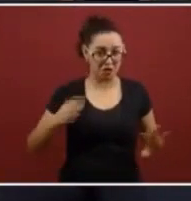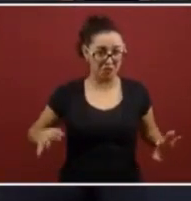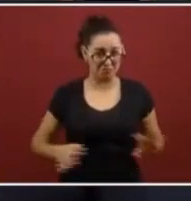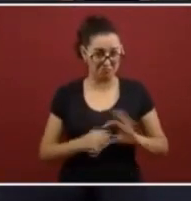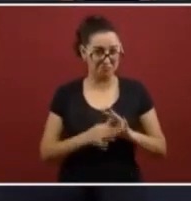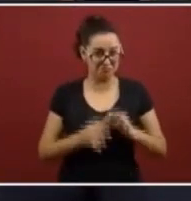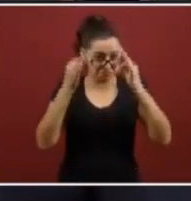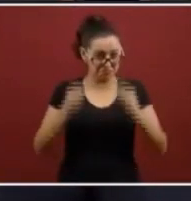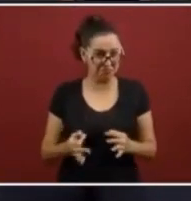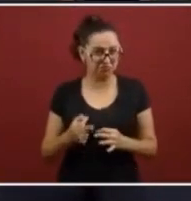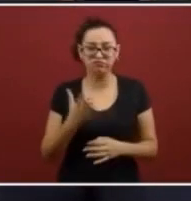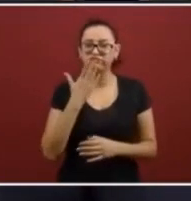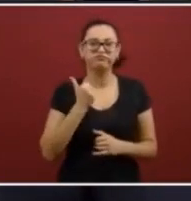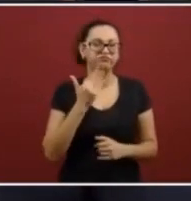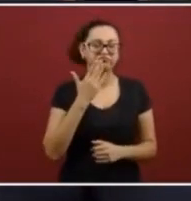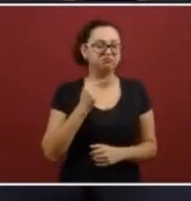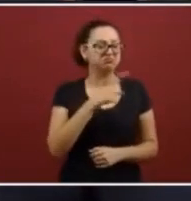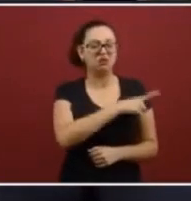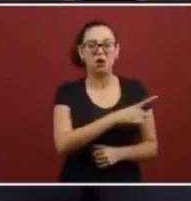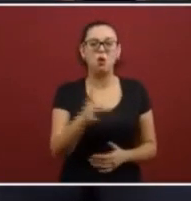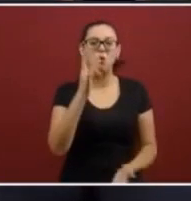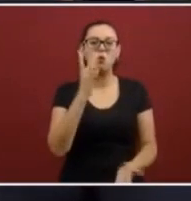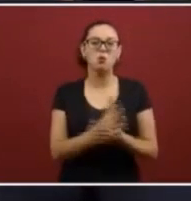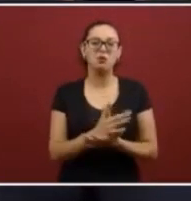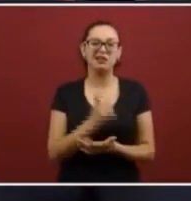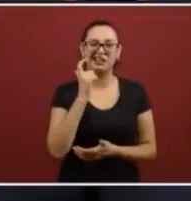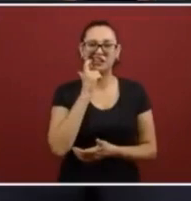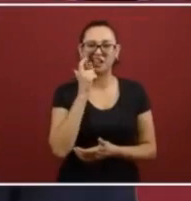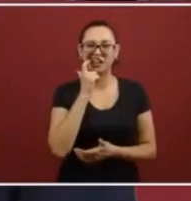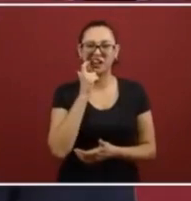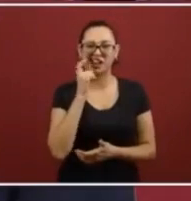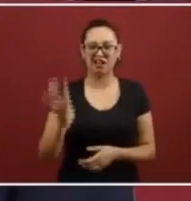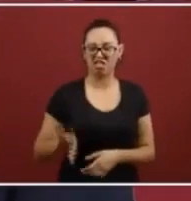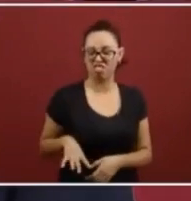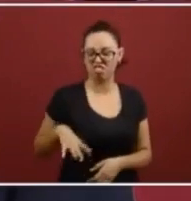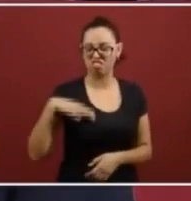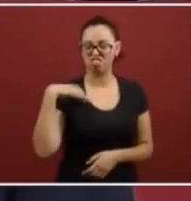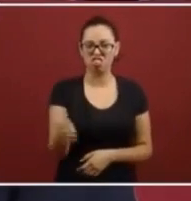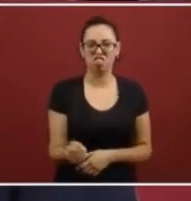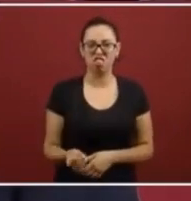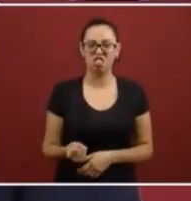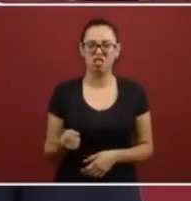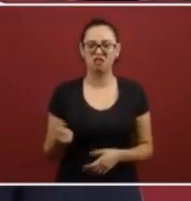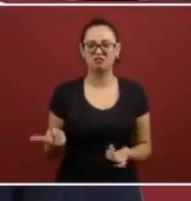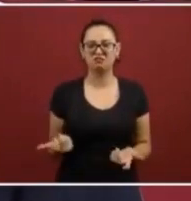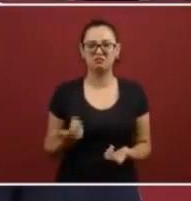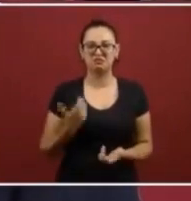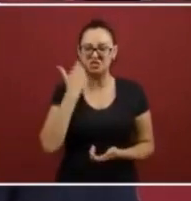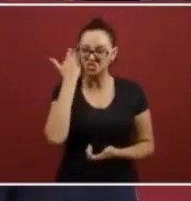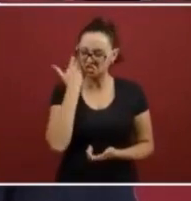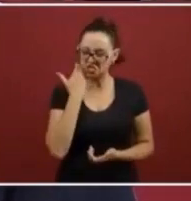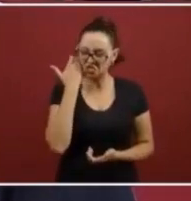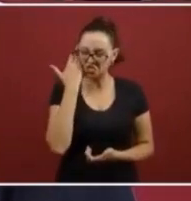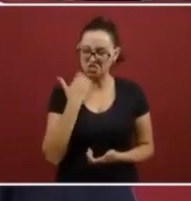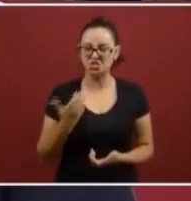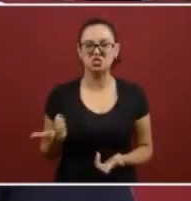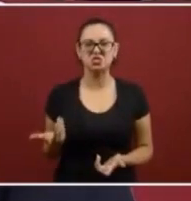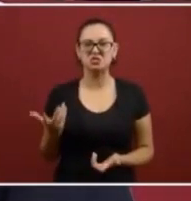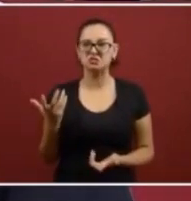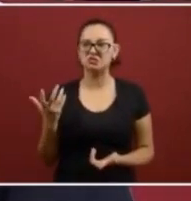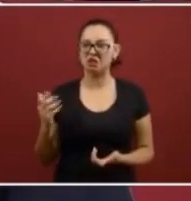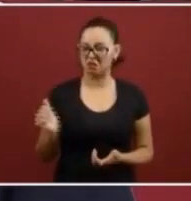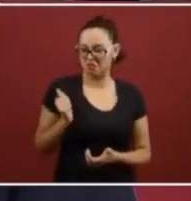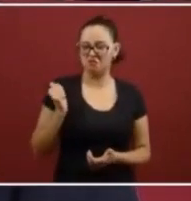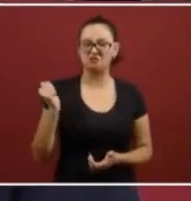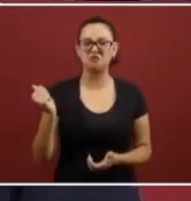been Arribista. opportunistic people trepadores, that were convenencieros, in it for their own